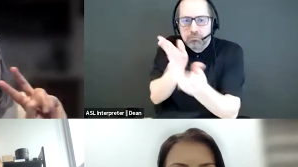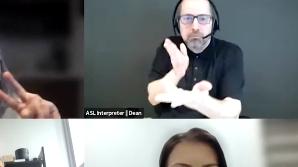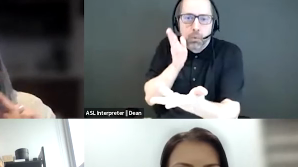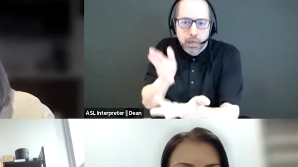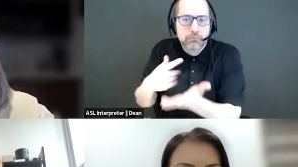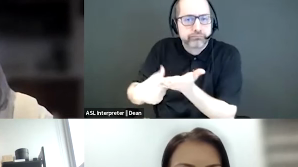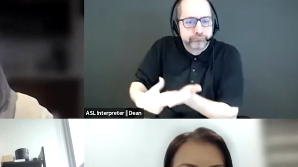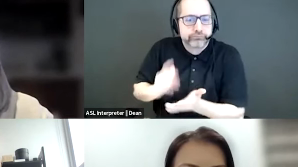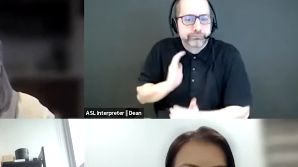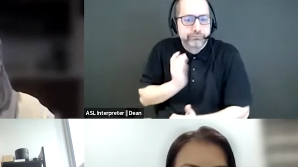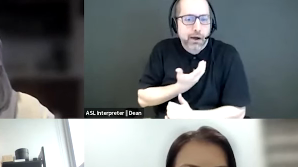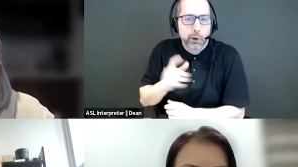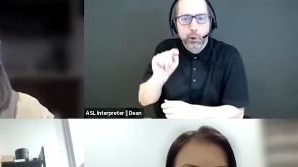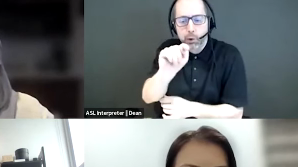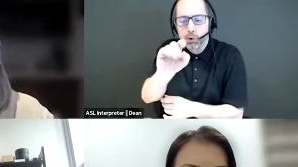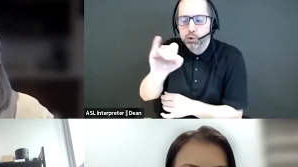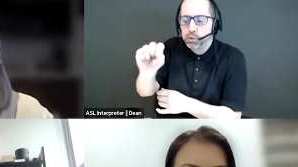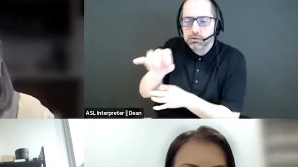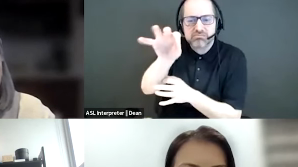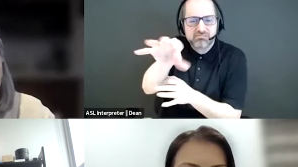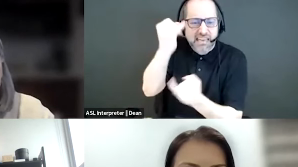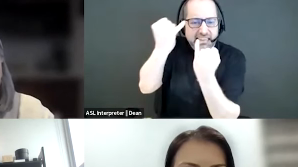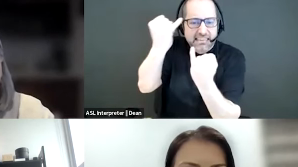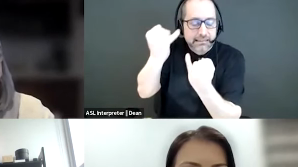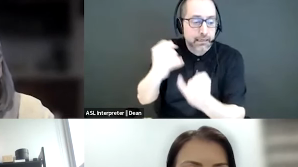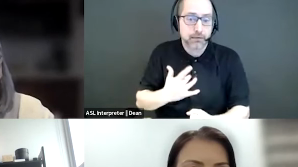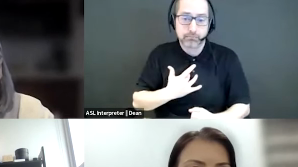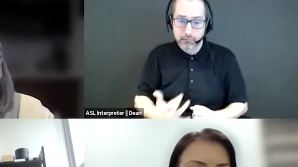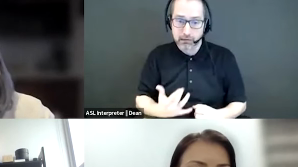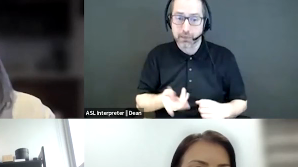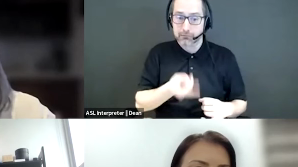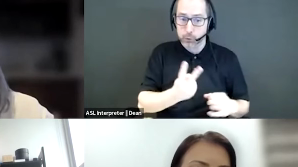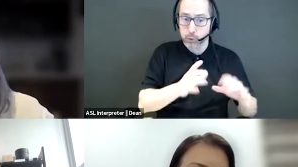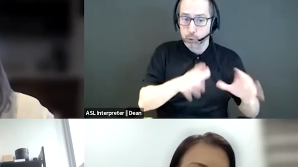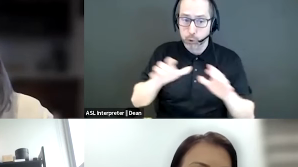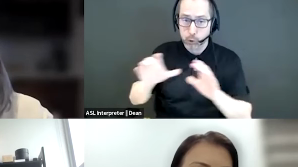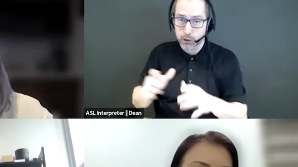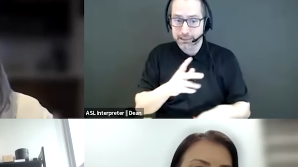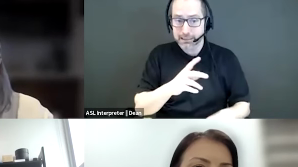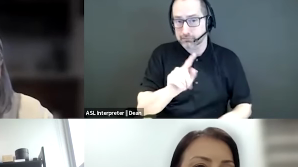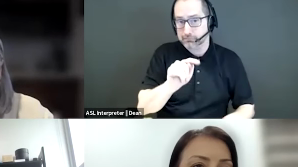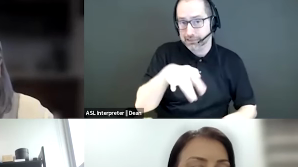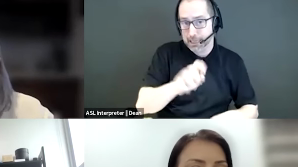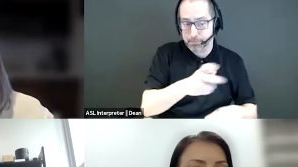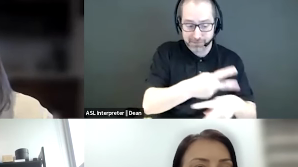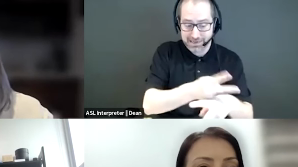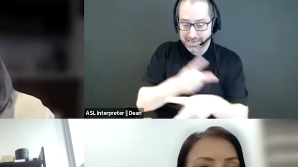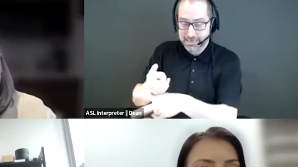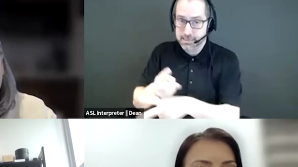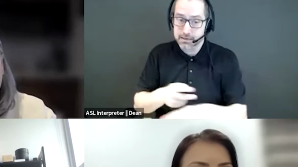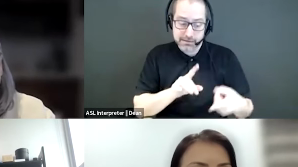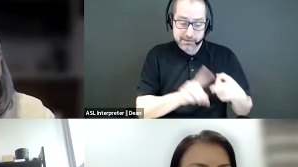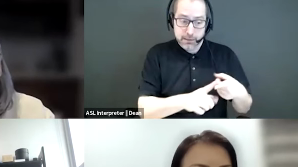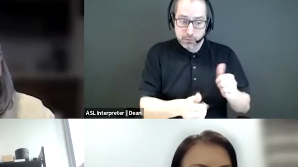but there's generally two types of personality assessments. And the first and the most common, and probably the most valuable, I think,